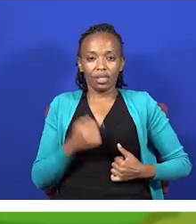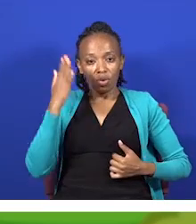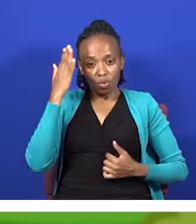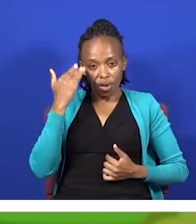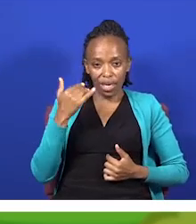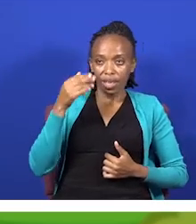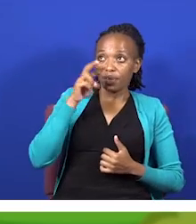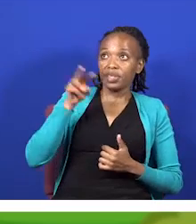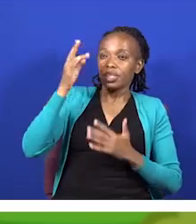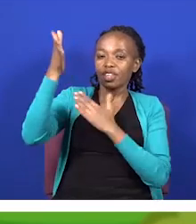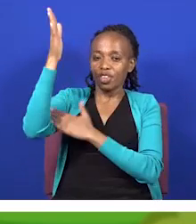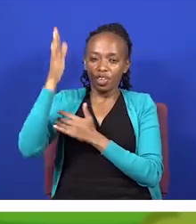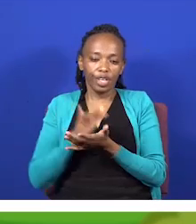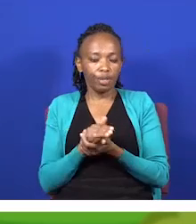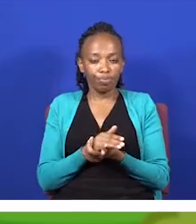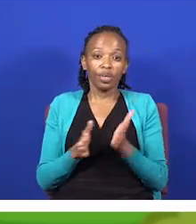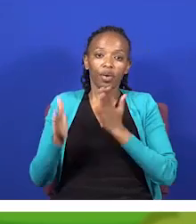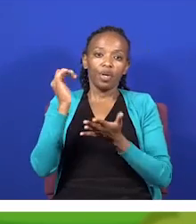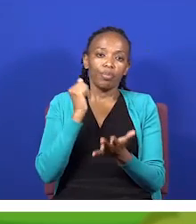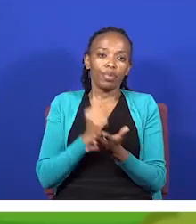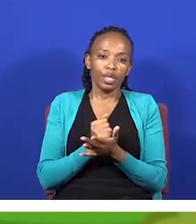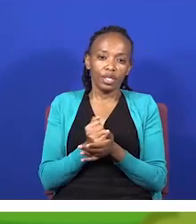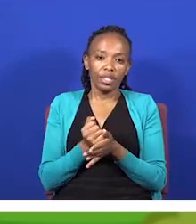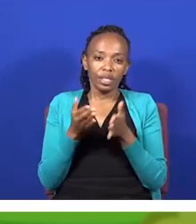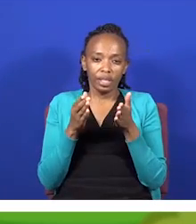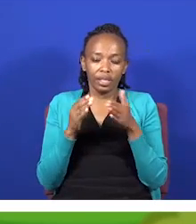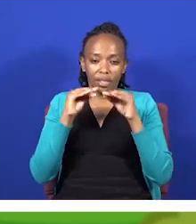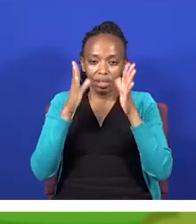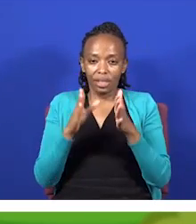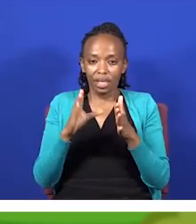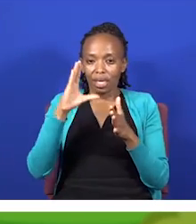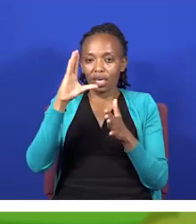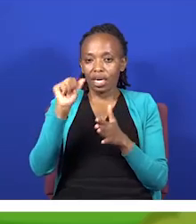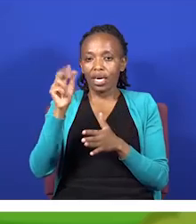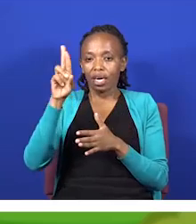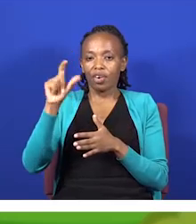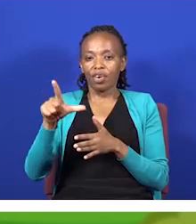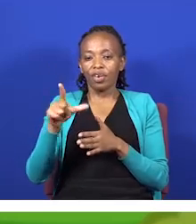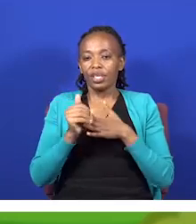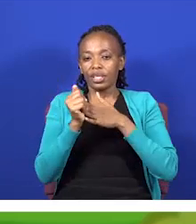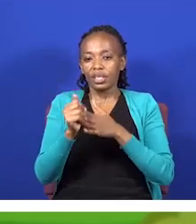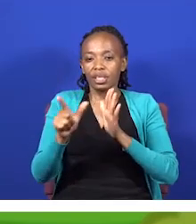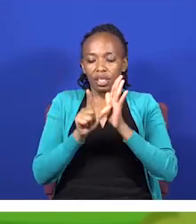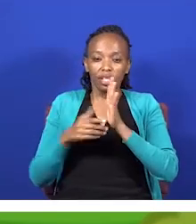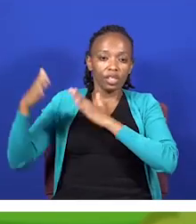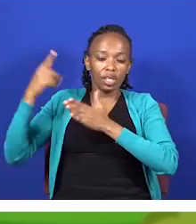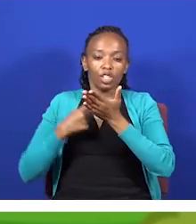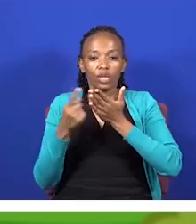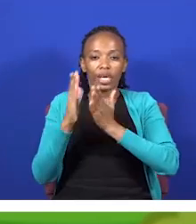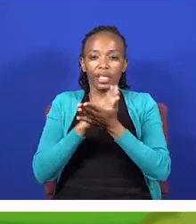they shall see God. Amen. Teacher Carol went through the lesson last week, and she shared the story